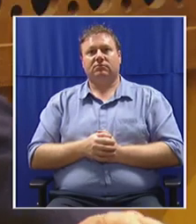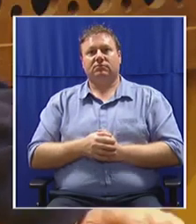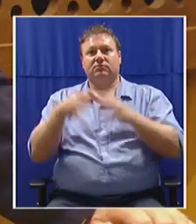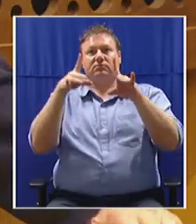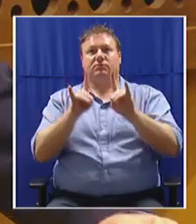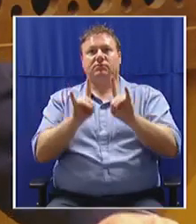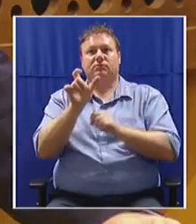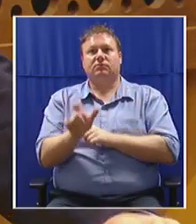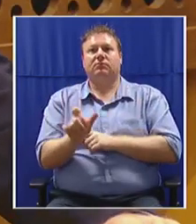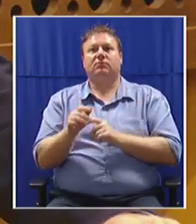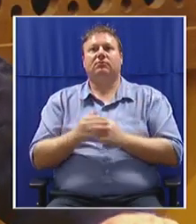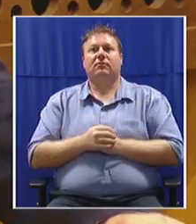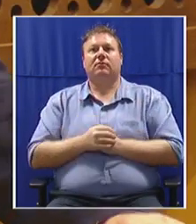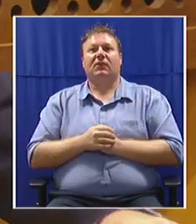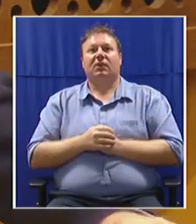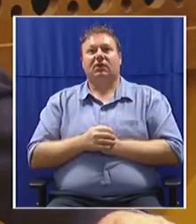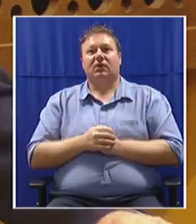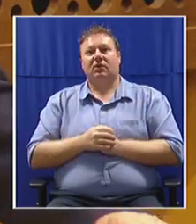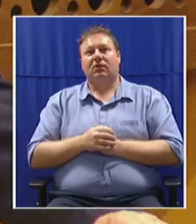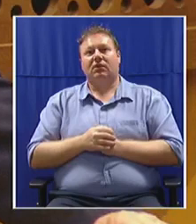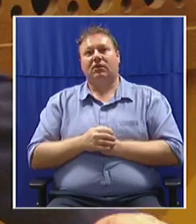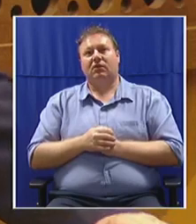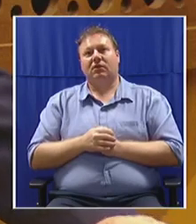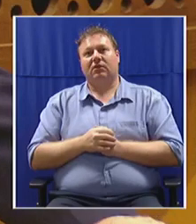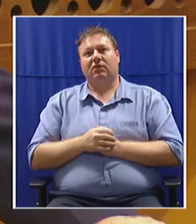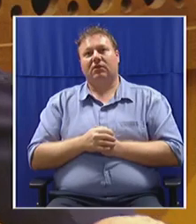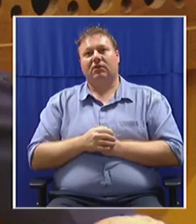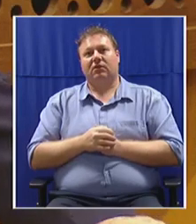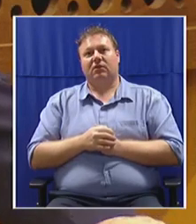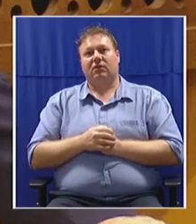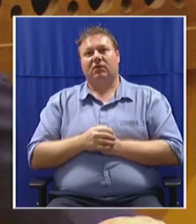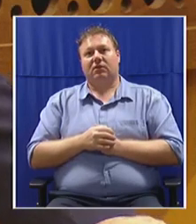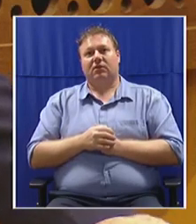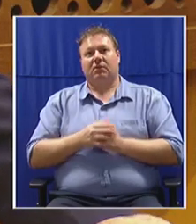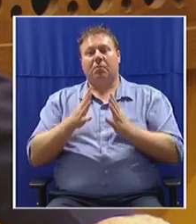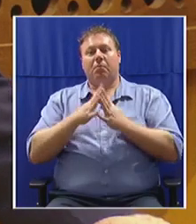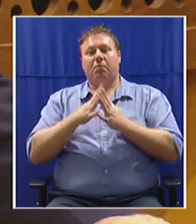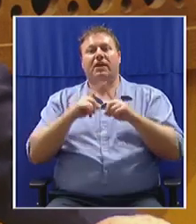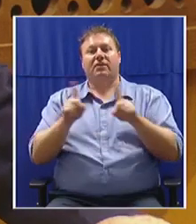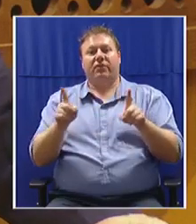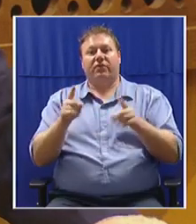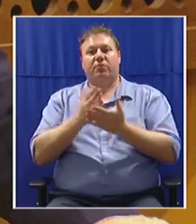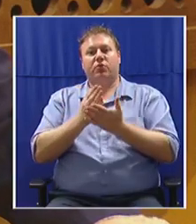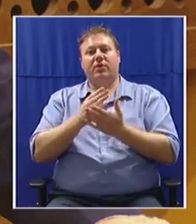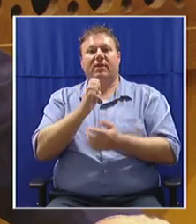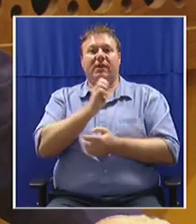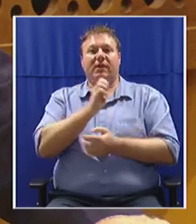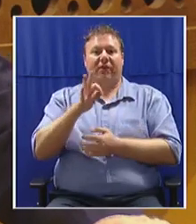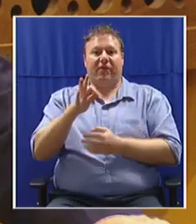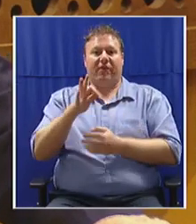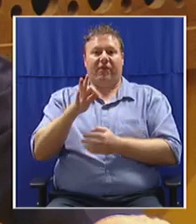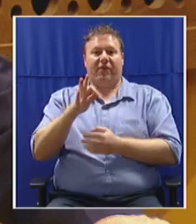Voorzitter, it is quite clear that there is a fundamental difference between the EFF and